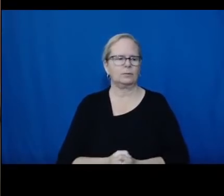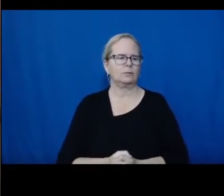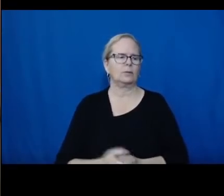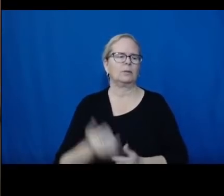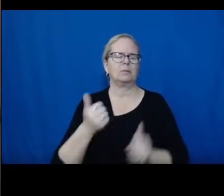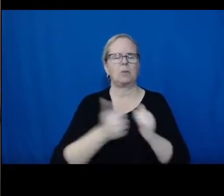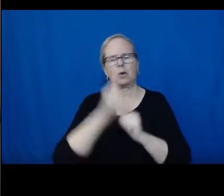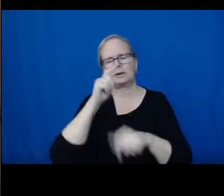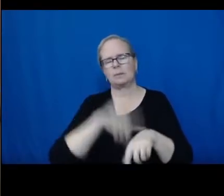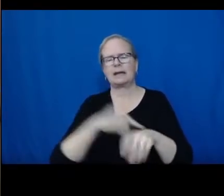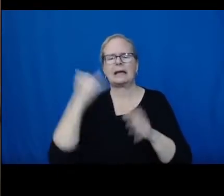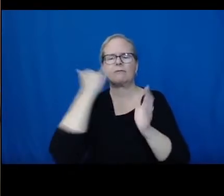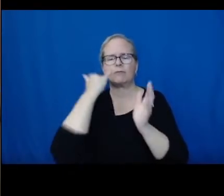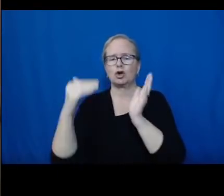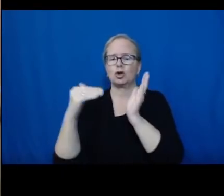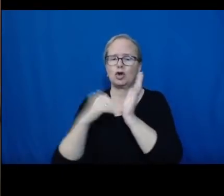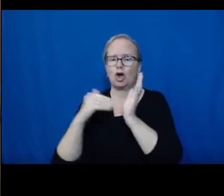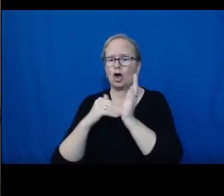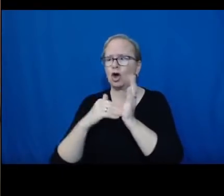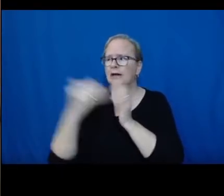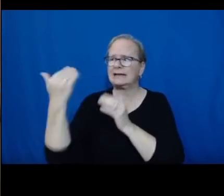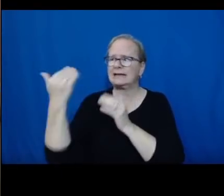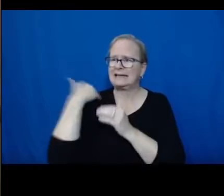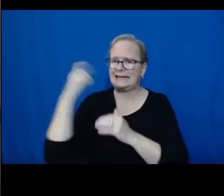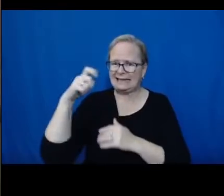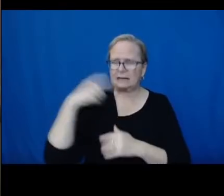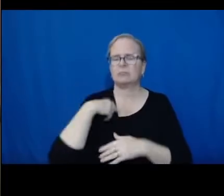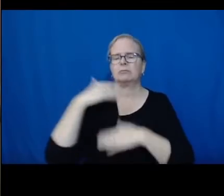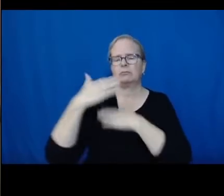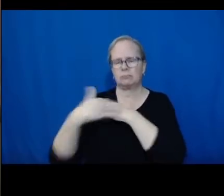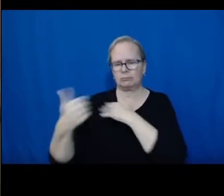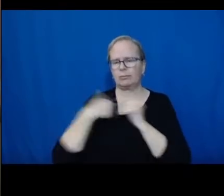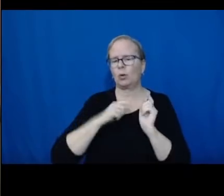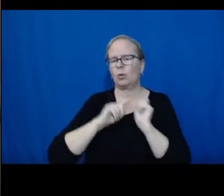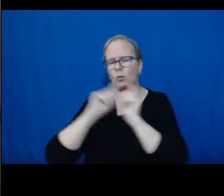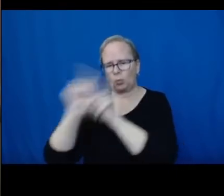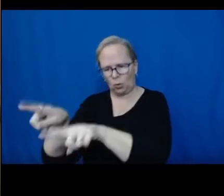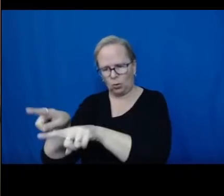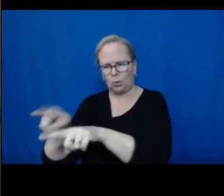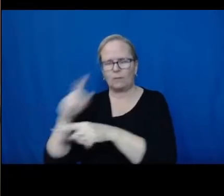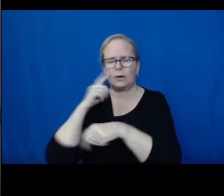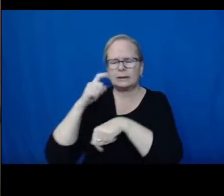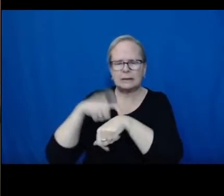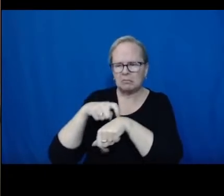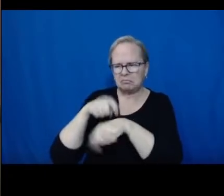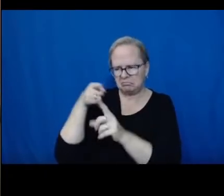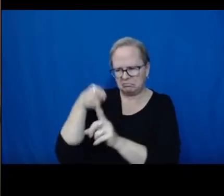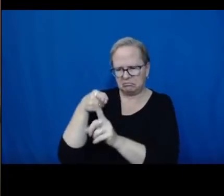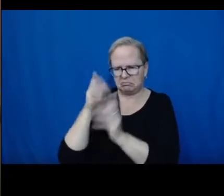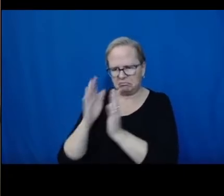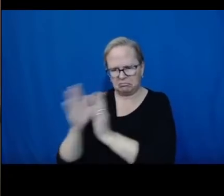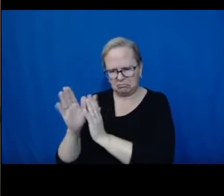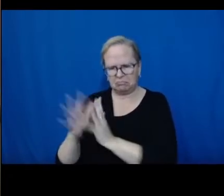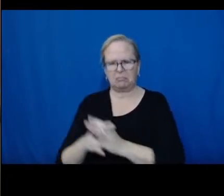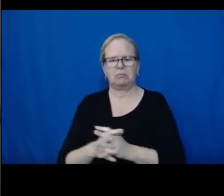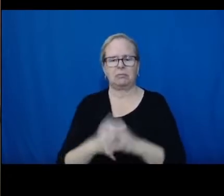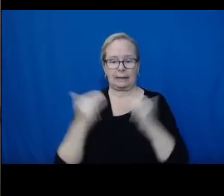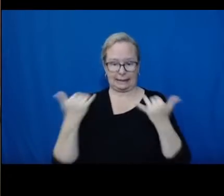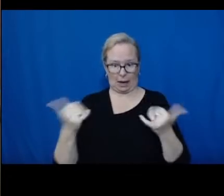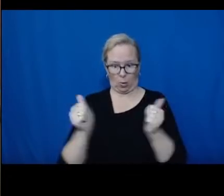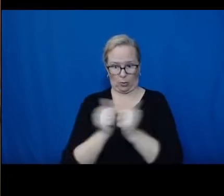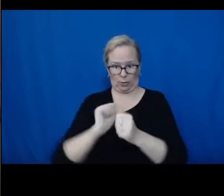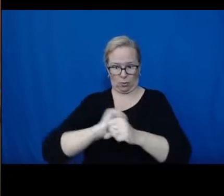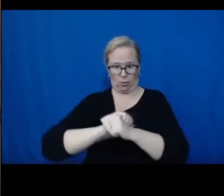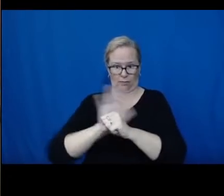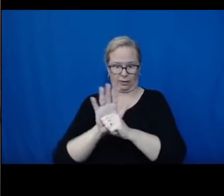their practice. During the COVID era, it hasn't so much been that as it's been going in and filling in at sites that would have to shut down otherwise. So a lot